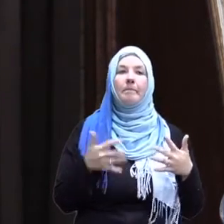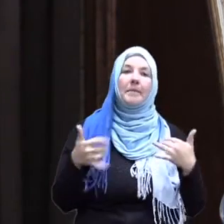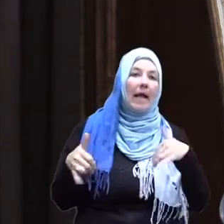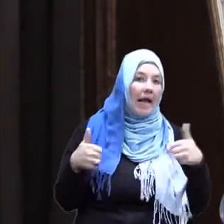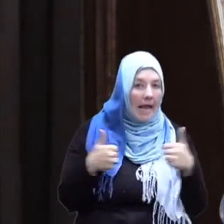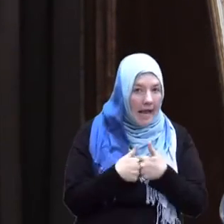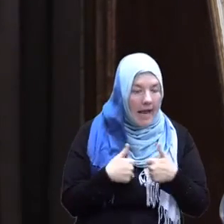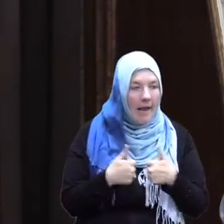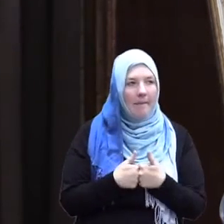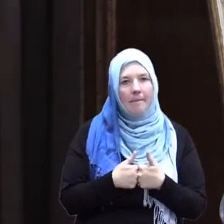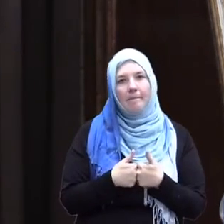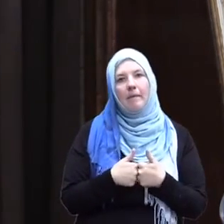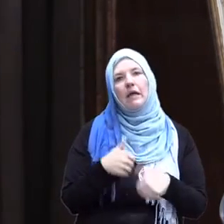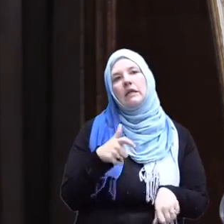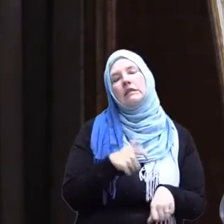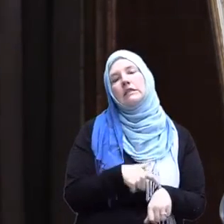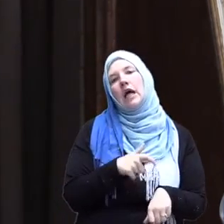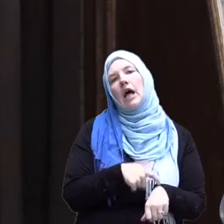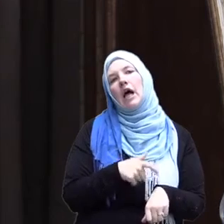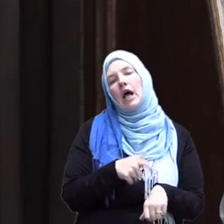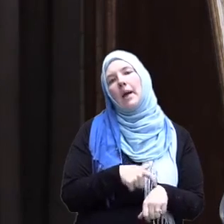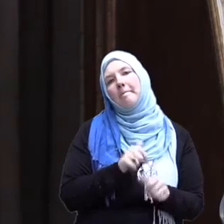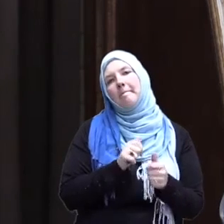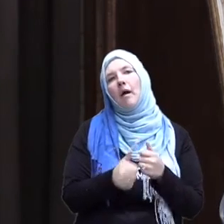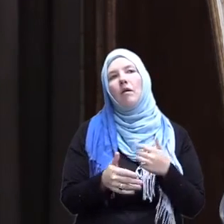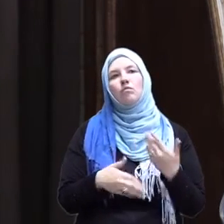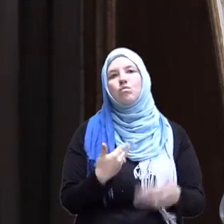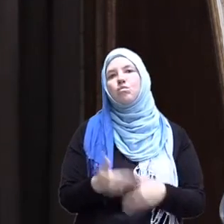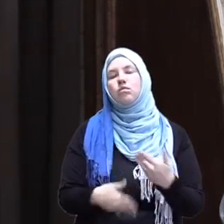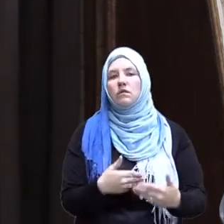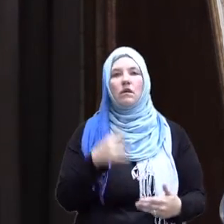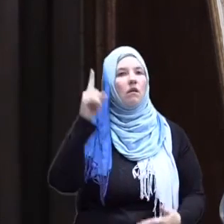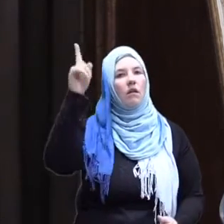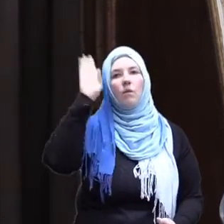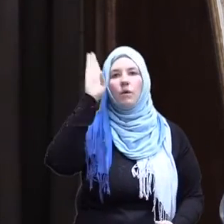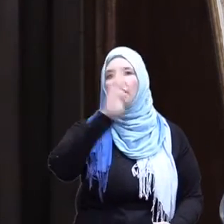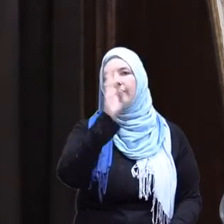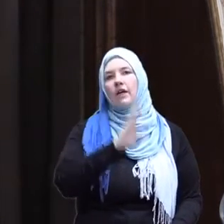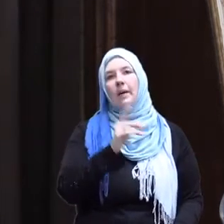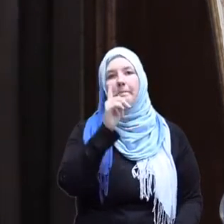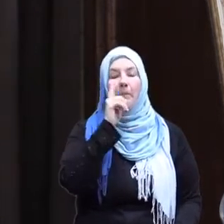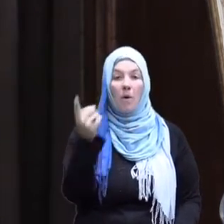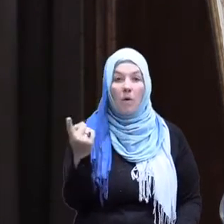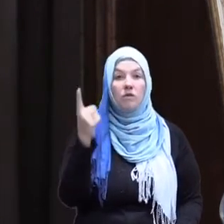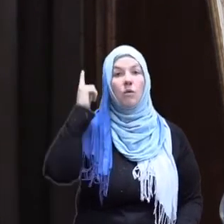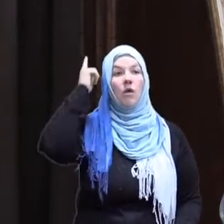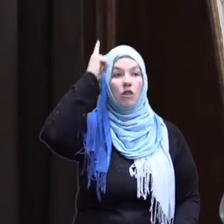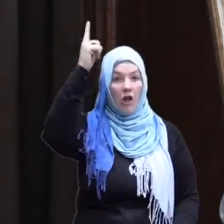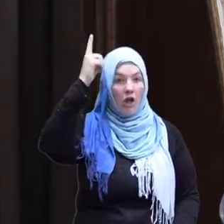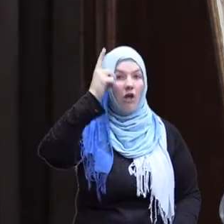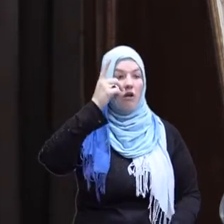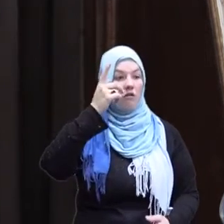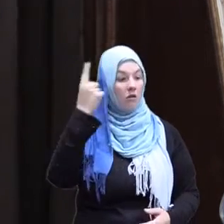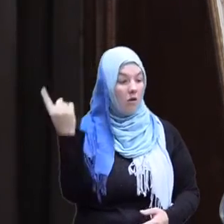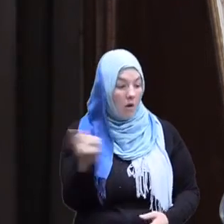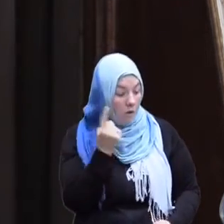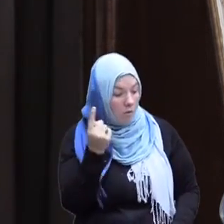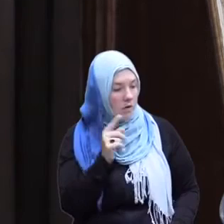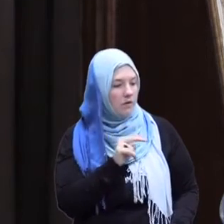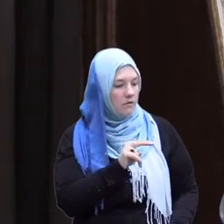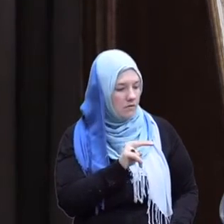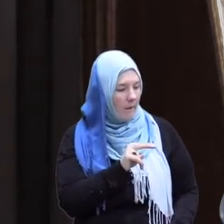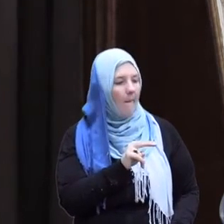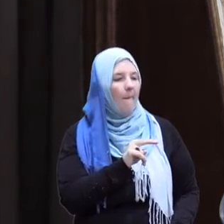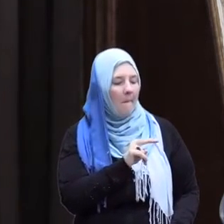games, and let time go by. Allah will never get bored. So He keeps treating them